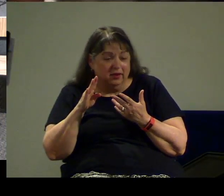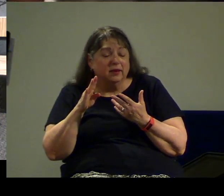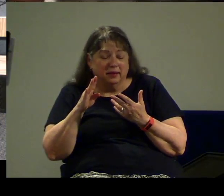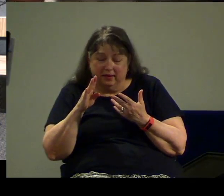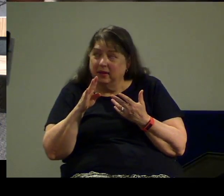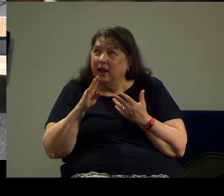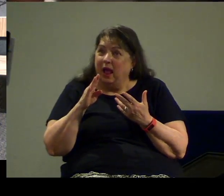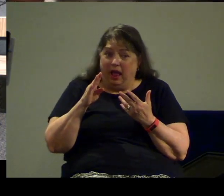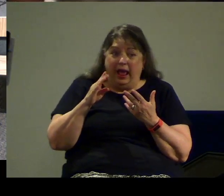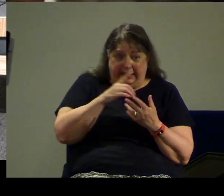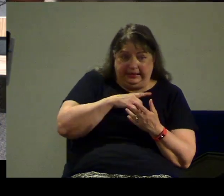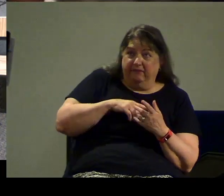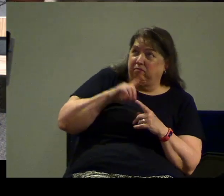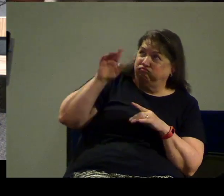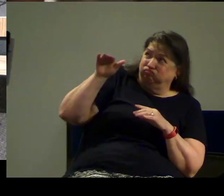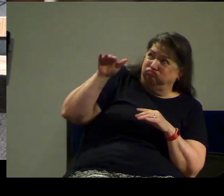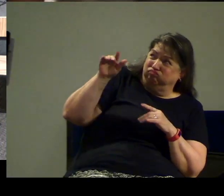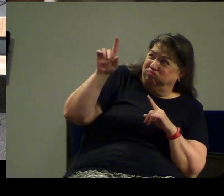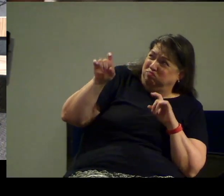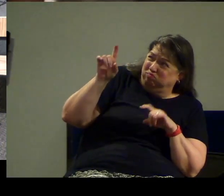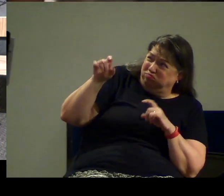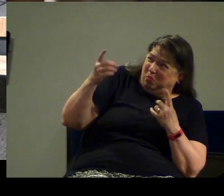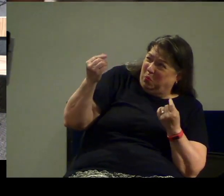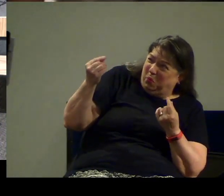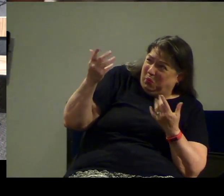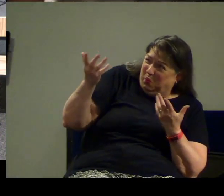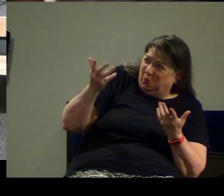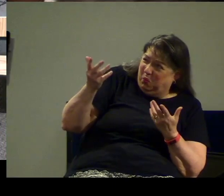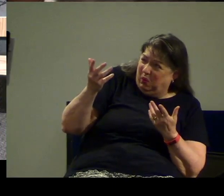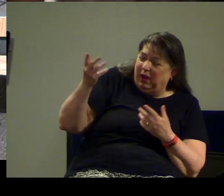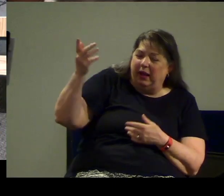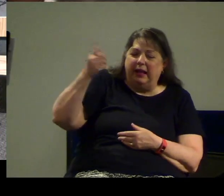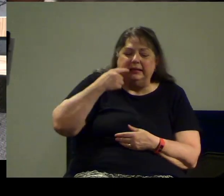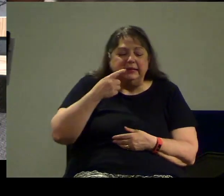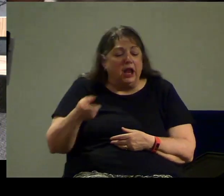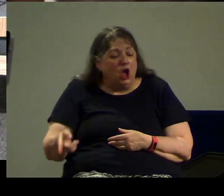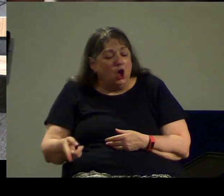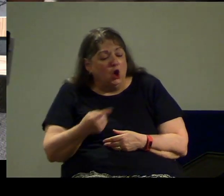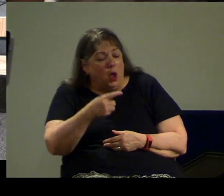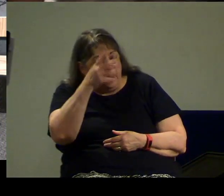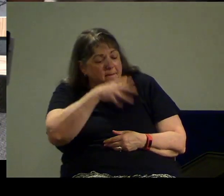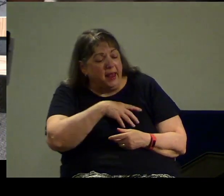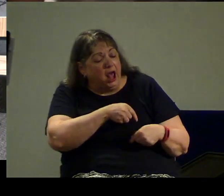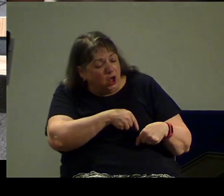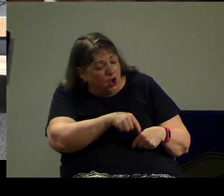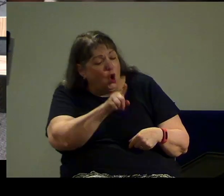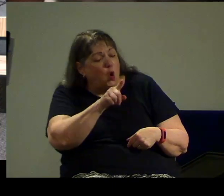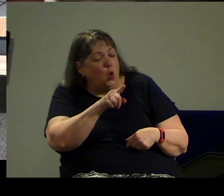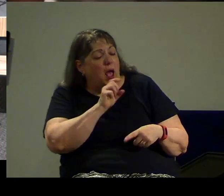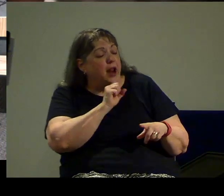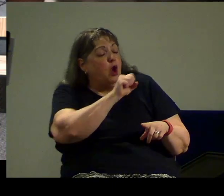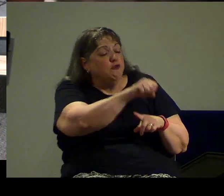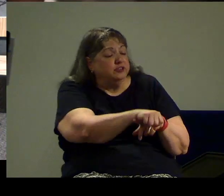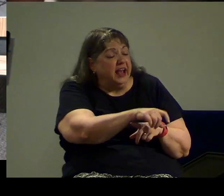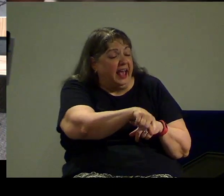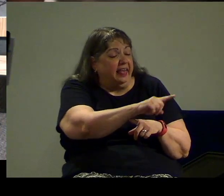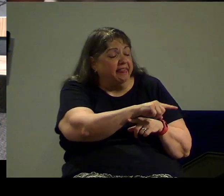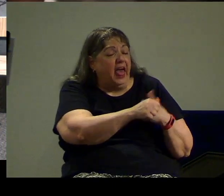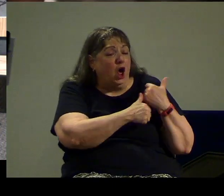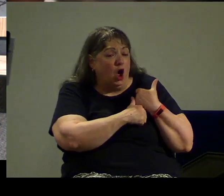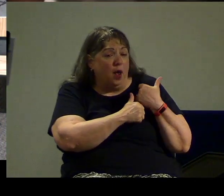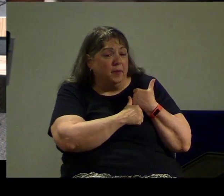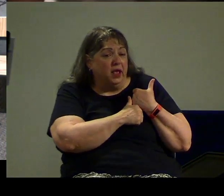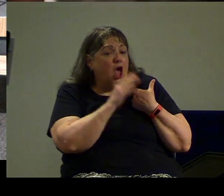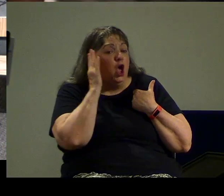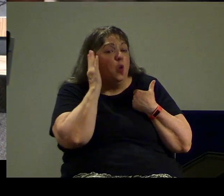and praised God, God said to him, David, take your men and go and overtake them, and you will